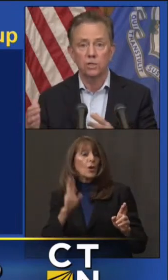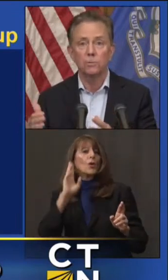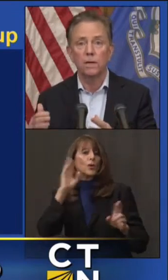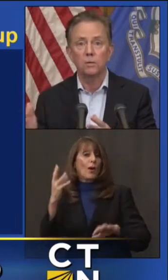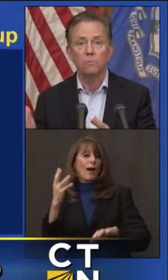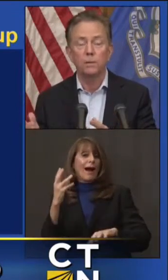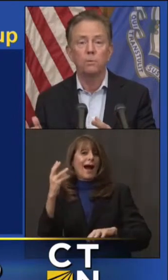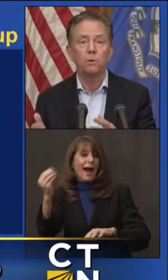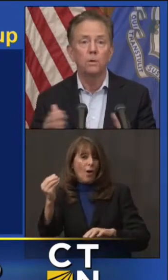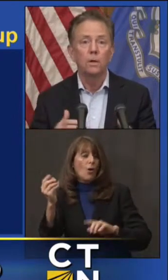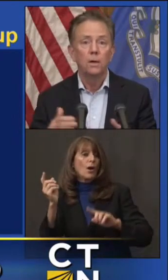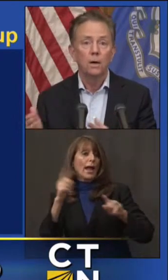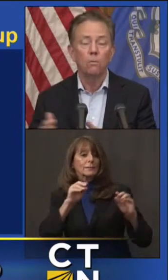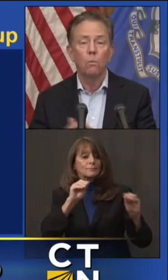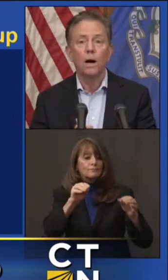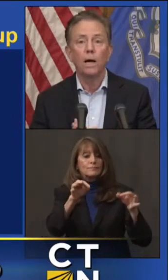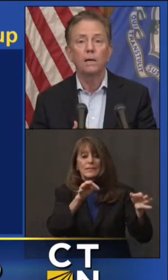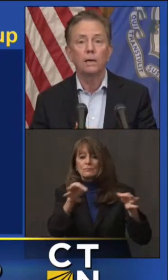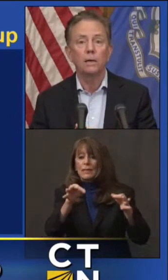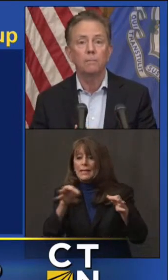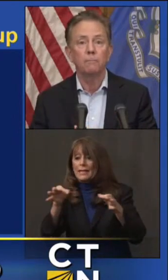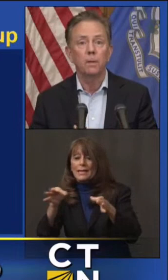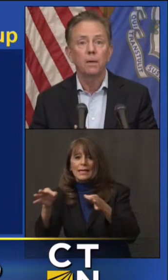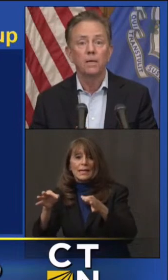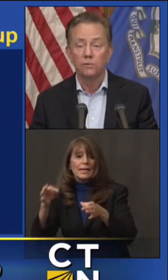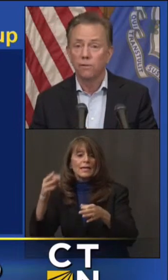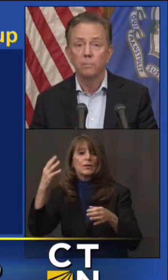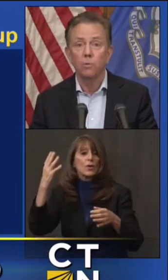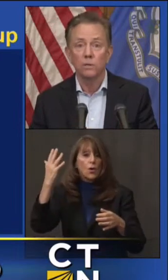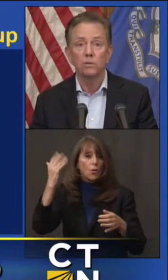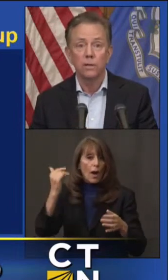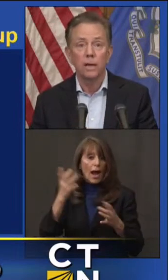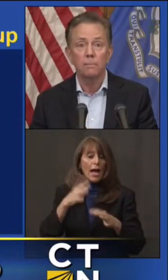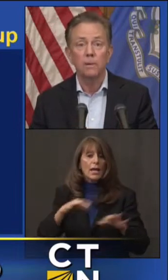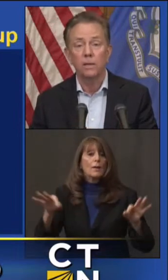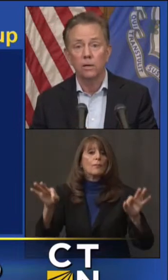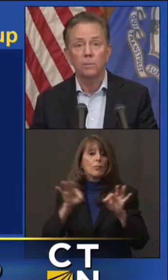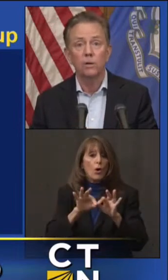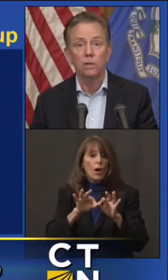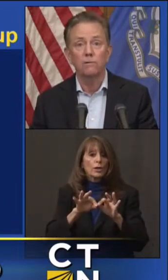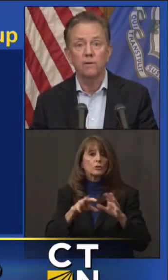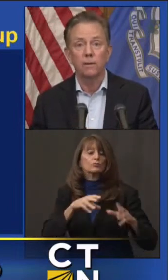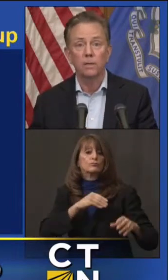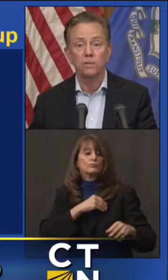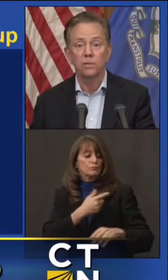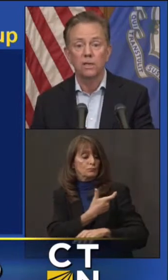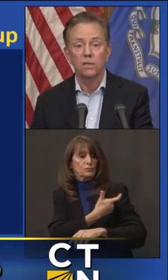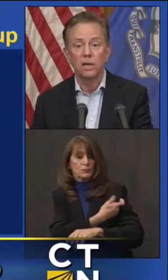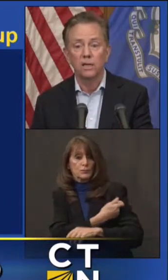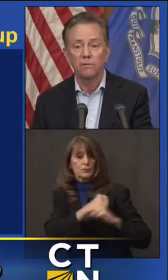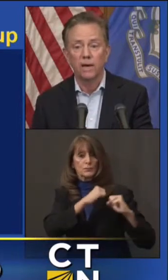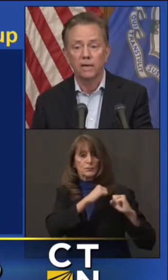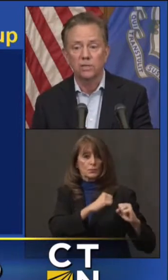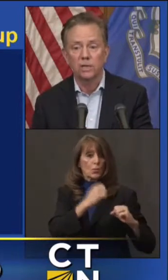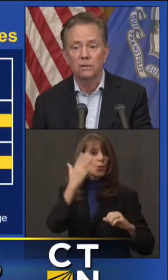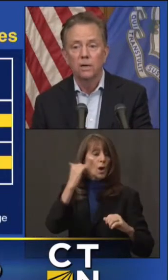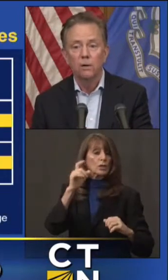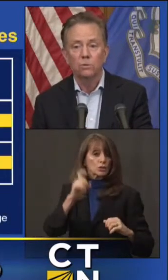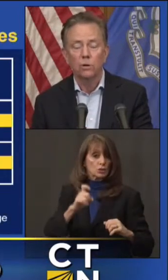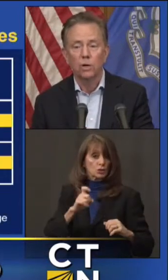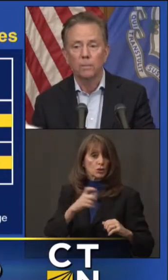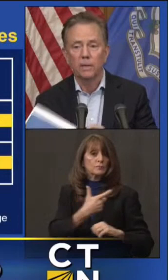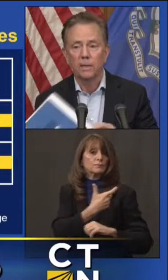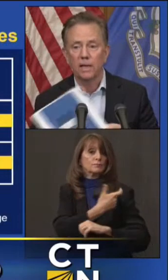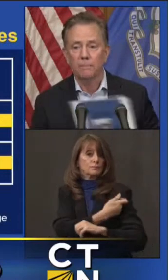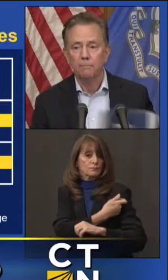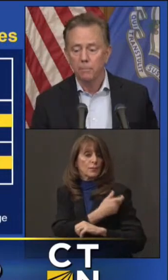communities, explain to people why it's very important to them and their community and their families that they take the vaccine. We'll